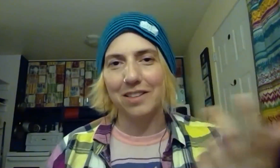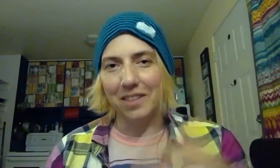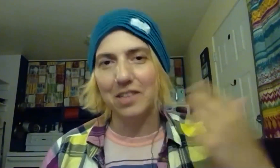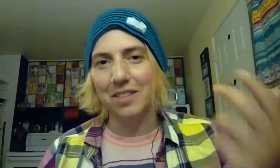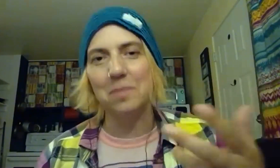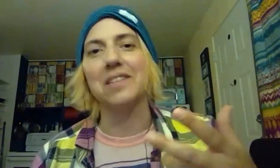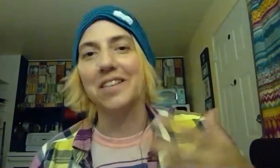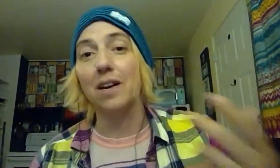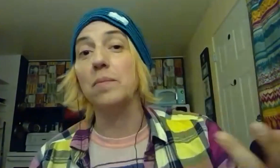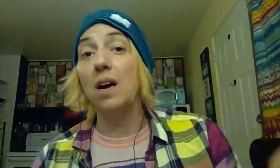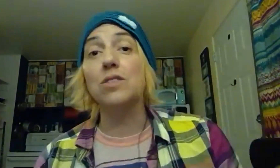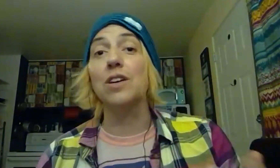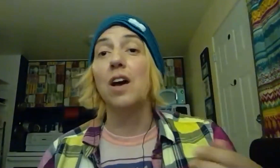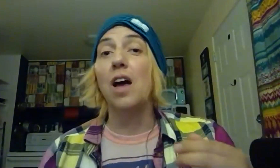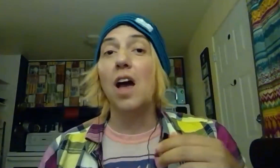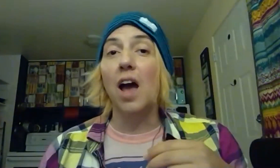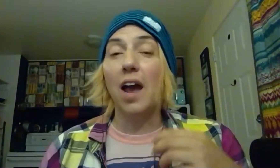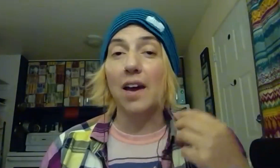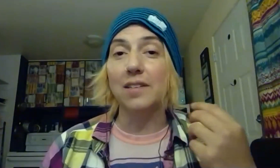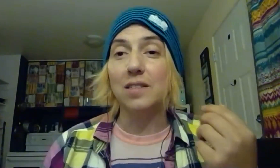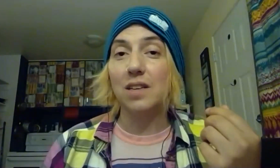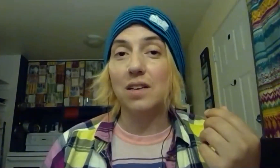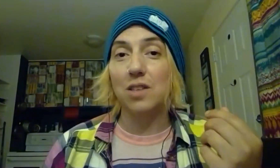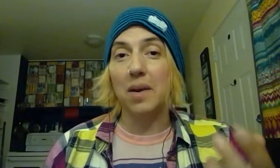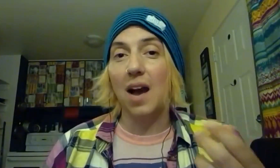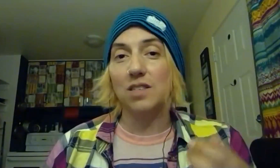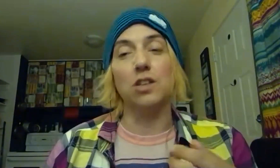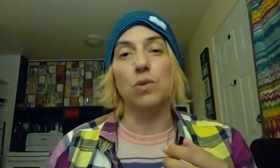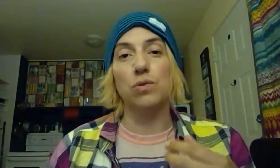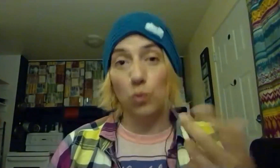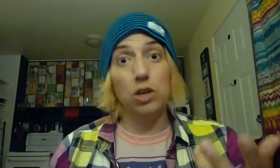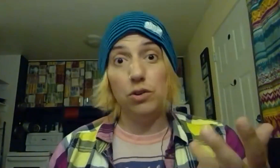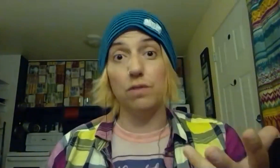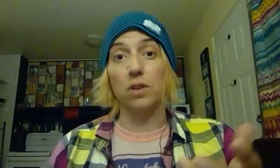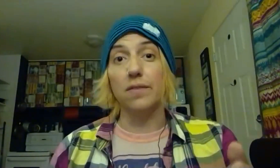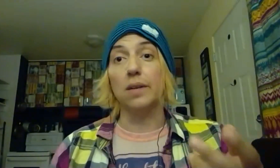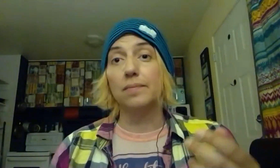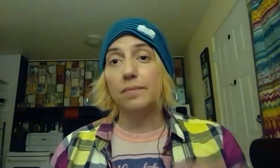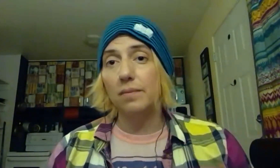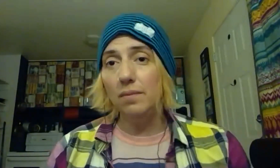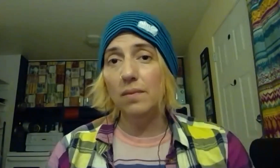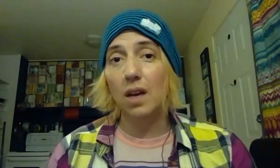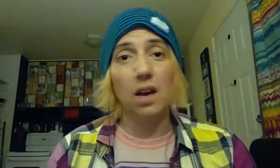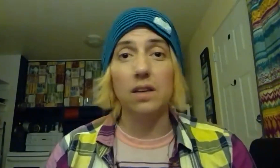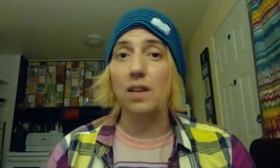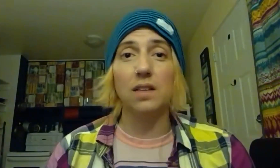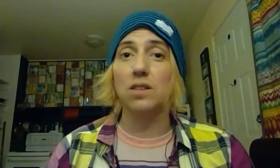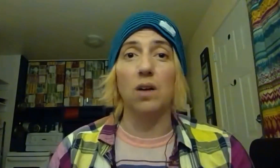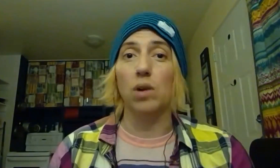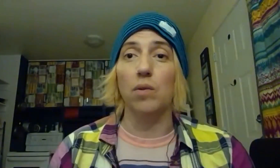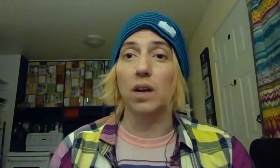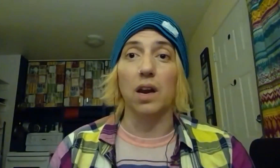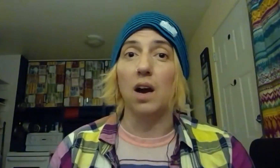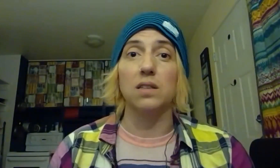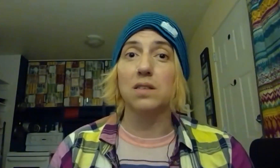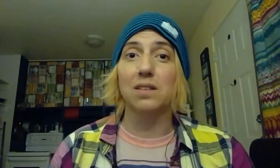recovering addict living on disability in government housing, and somebody asking you, so what do you do for a living? And that's not